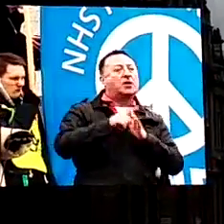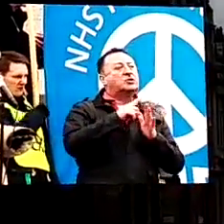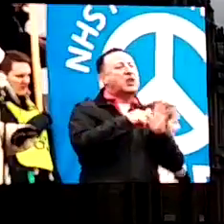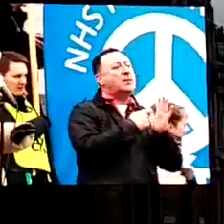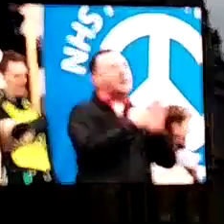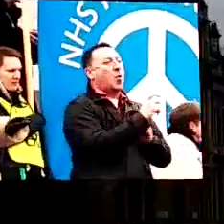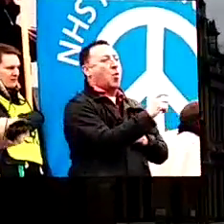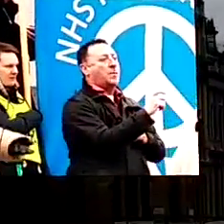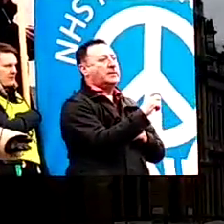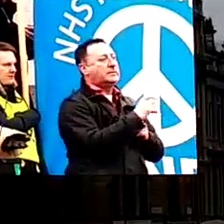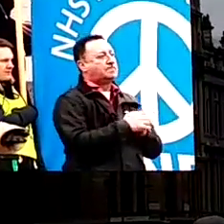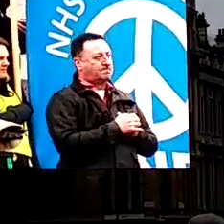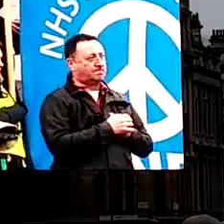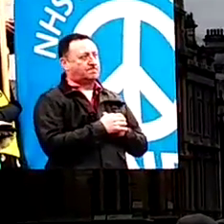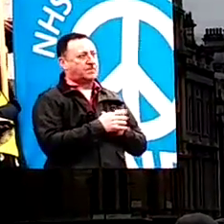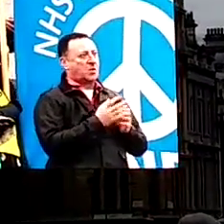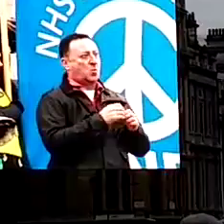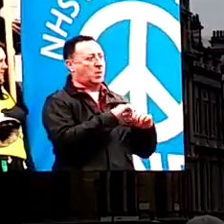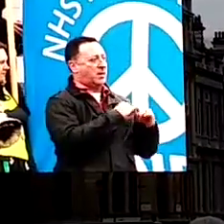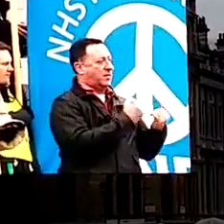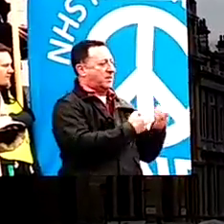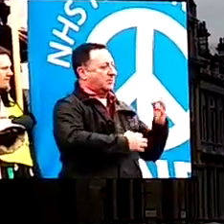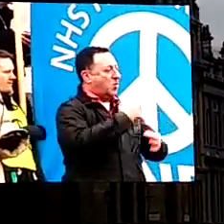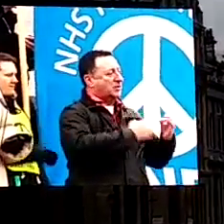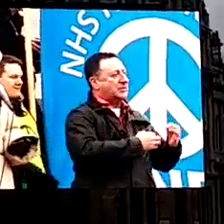Corbyn and his colleagues,